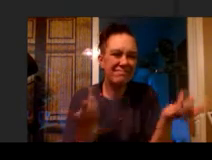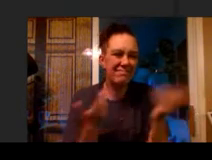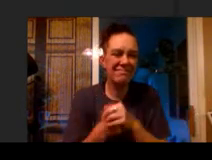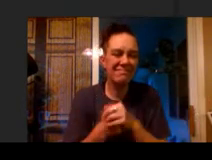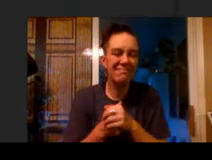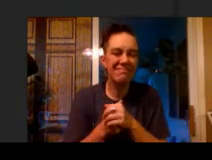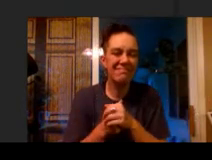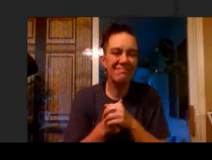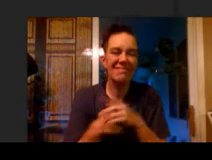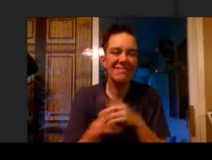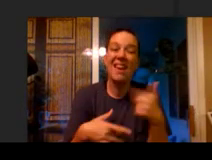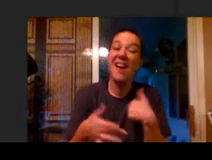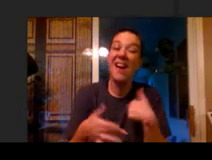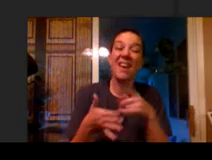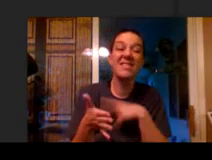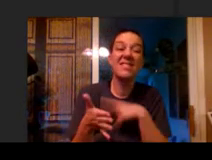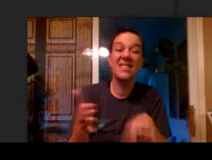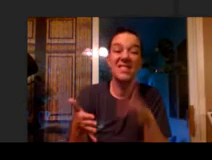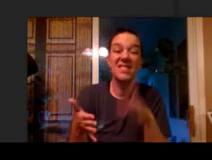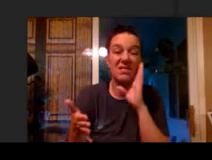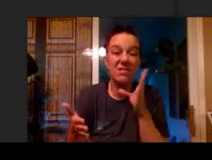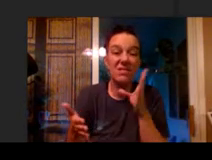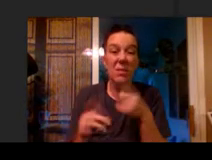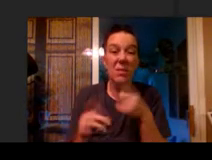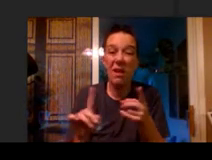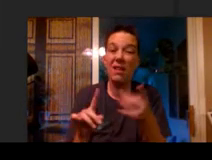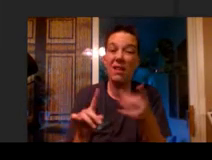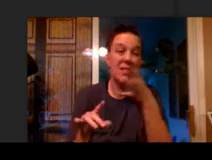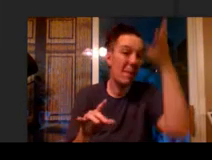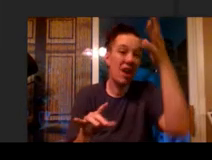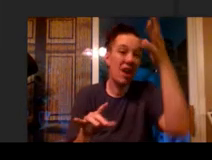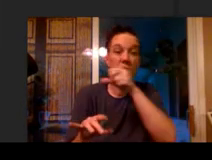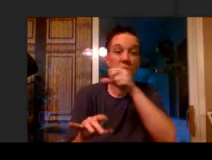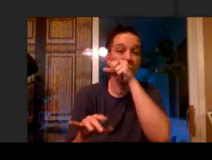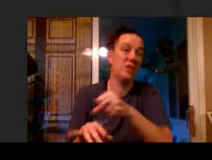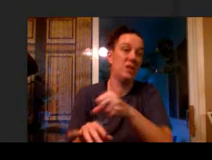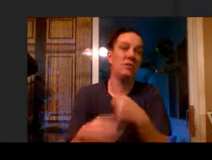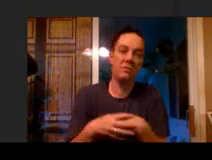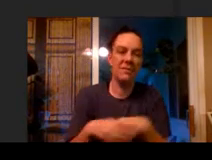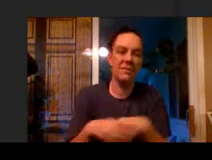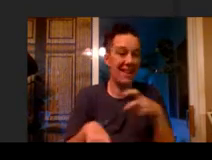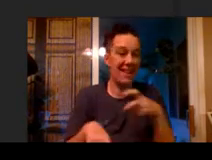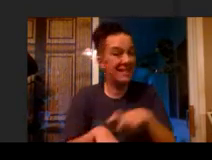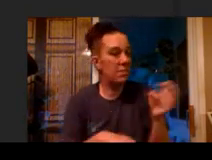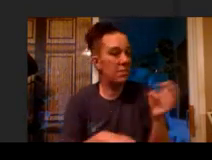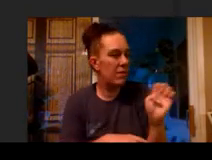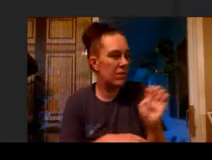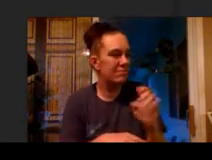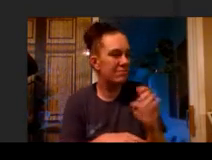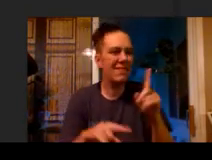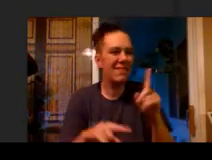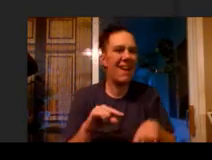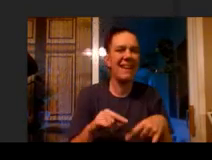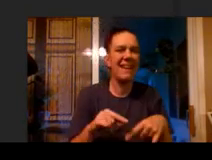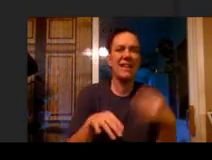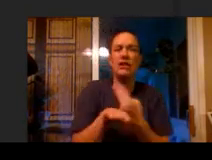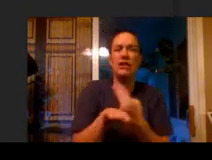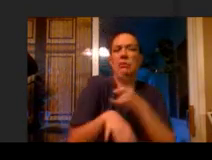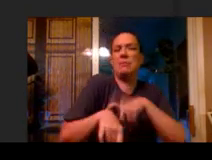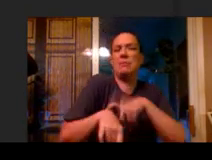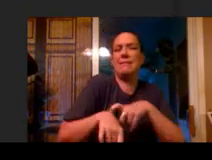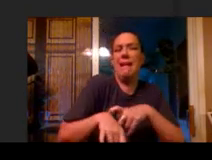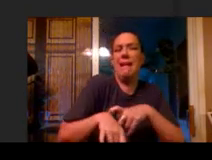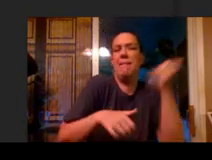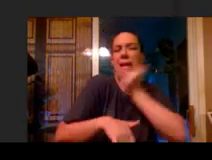I would have canceled it, but parents love it. In a time of emergency, I can't spend all my day fielding phone